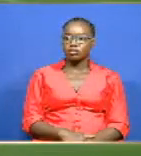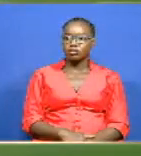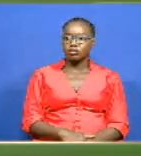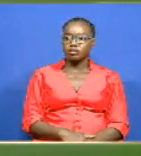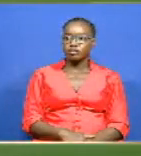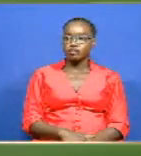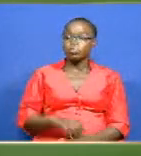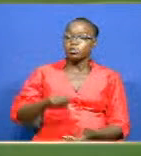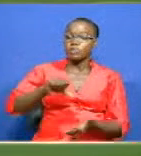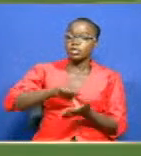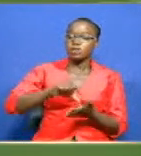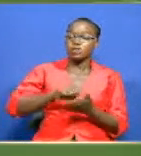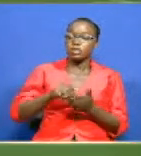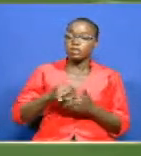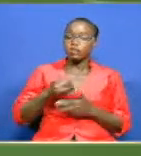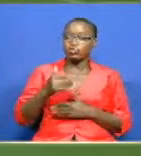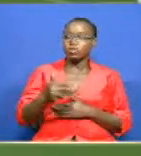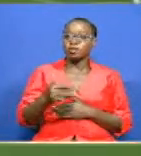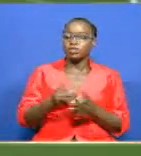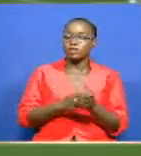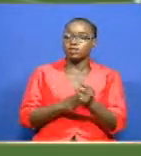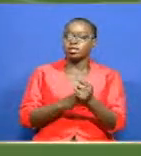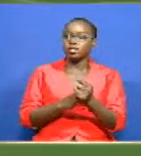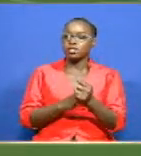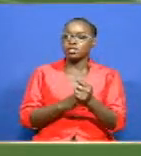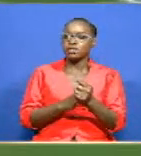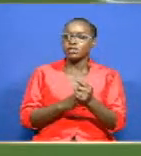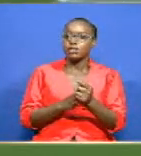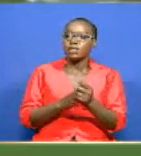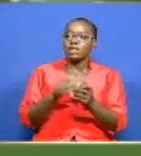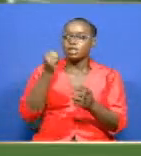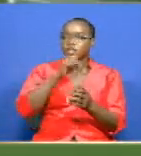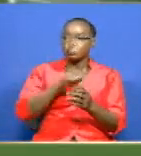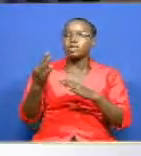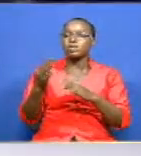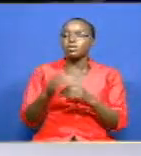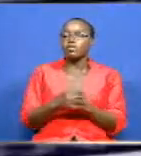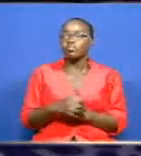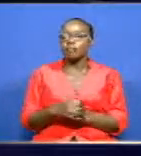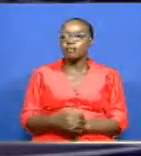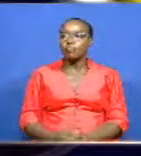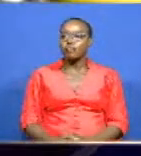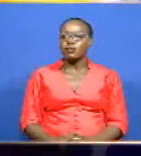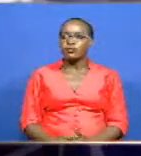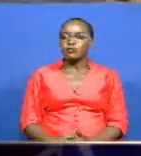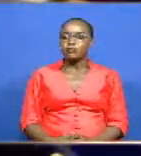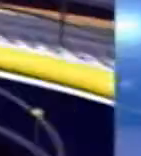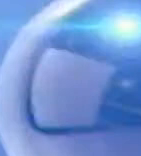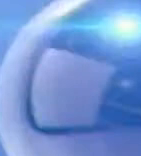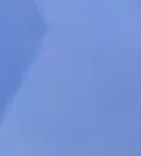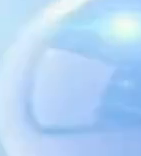Argentina forward Mauro Icardi doubled the lead before Spain midfielder Pablo Sarabia scored from...